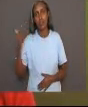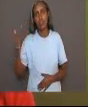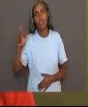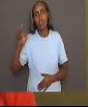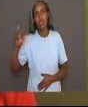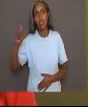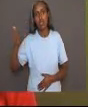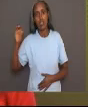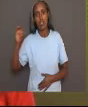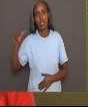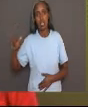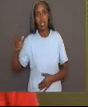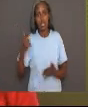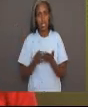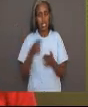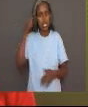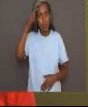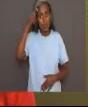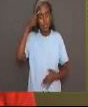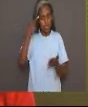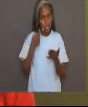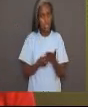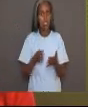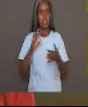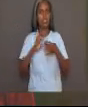Let us consider this statement.